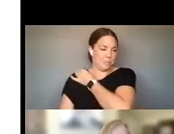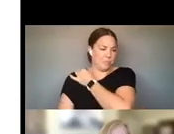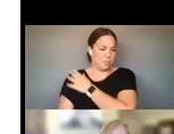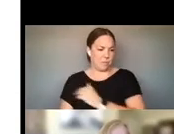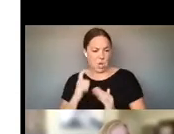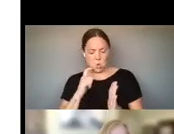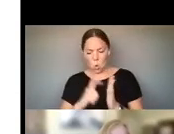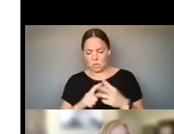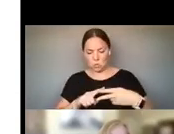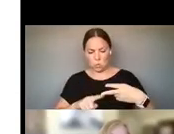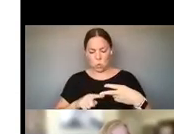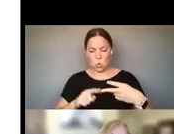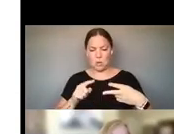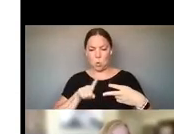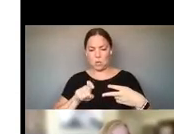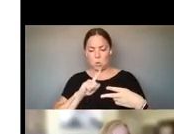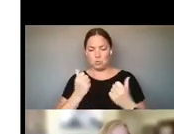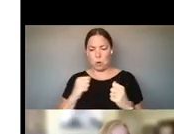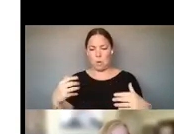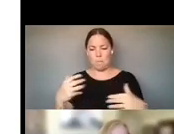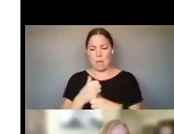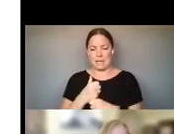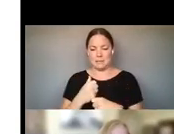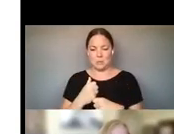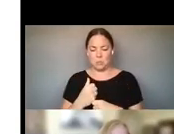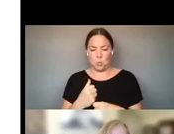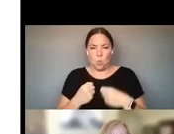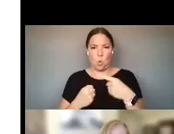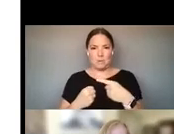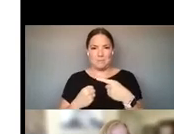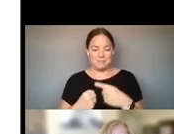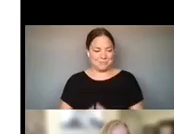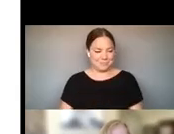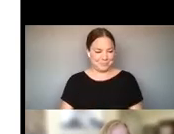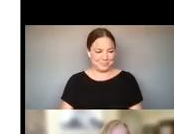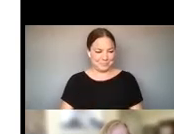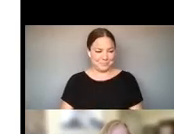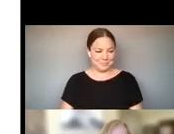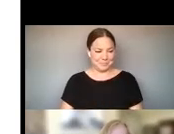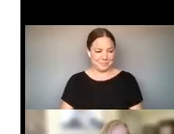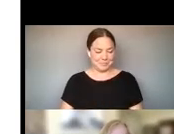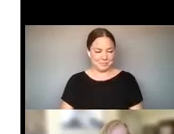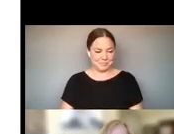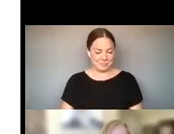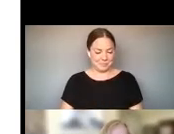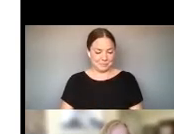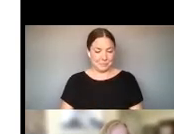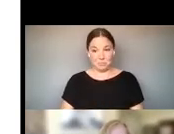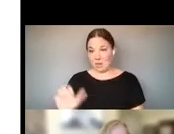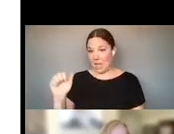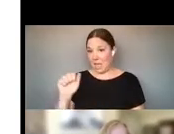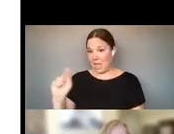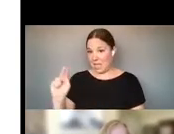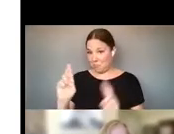one, um, that are popping up, uh, in a number of different ways here. And I'm going to throw it to Anne. So get ready, Anne.